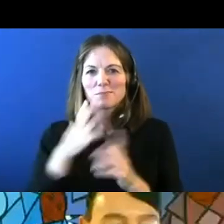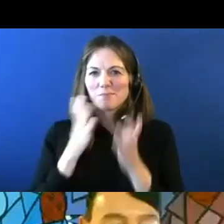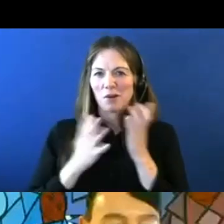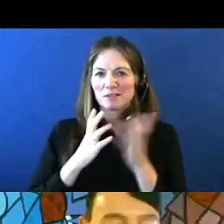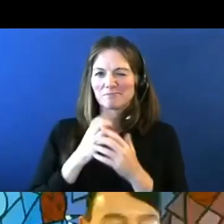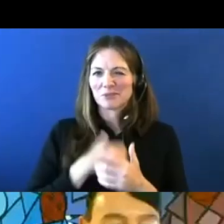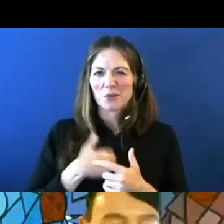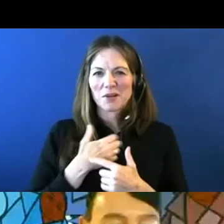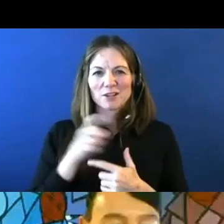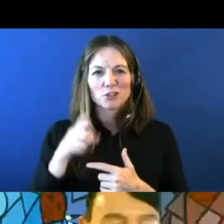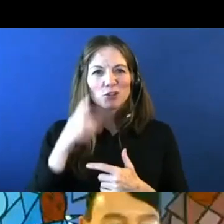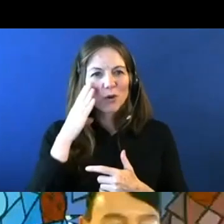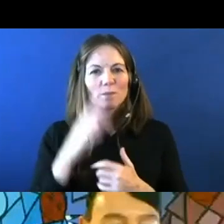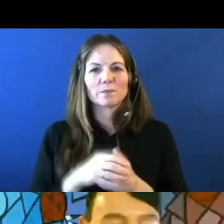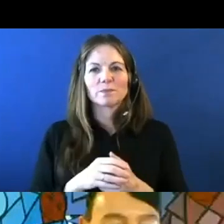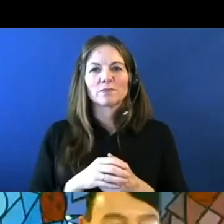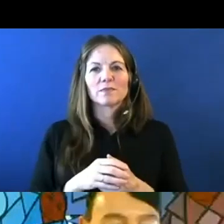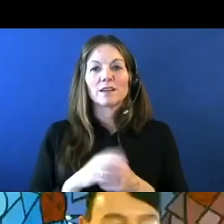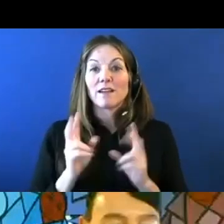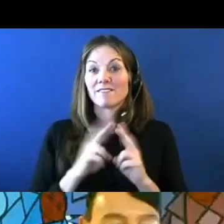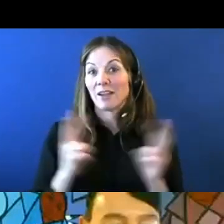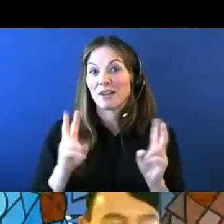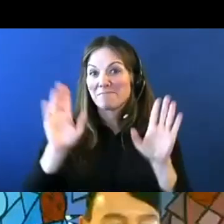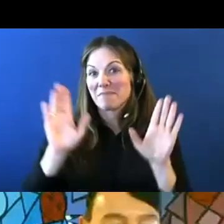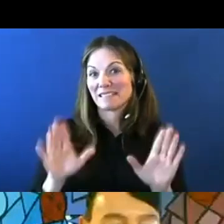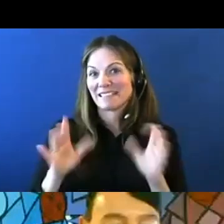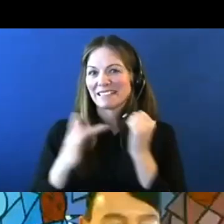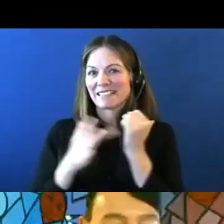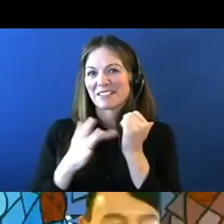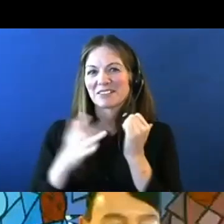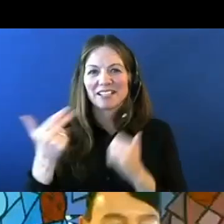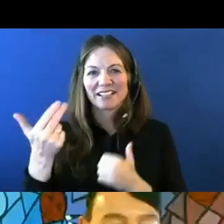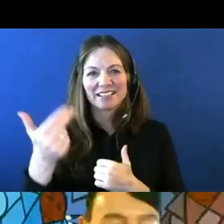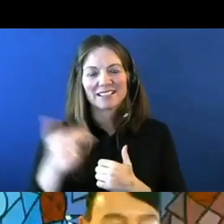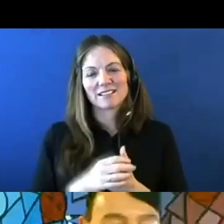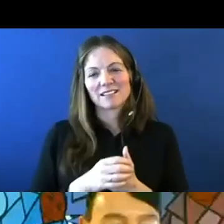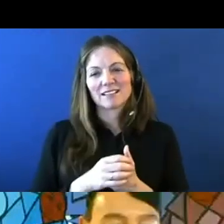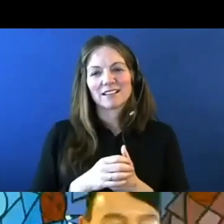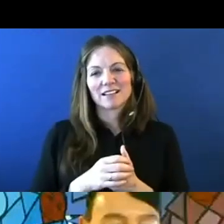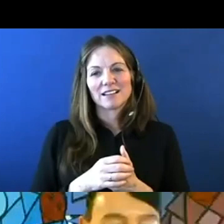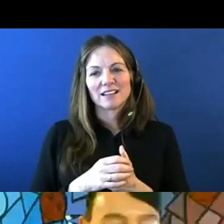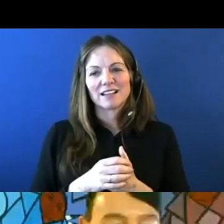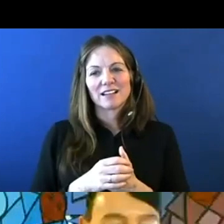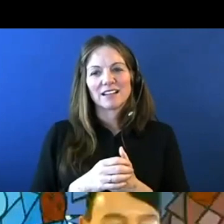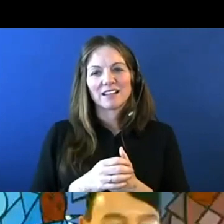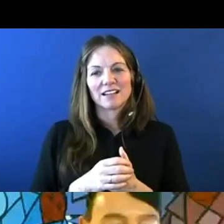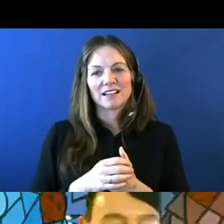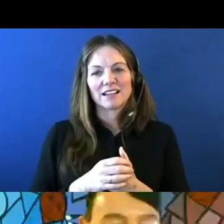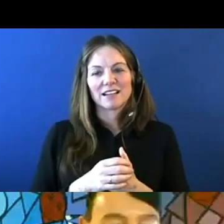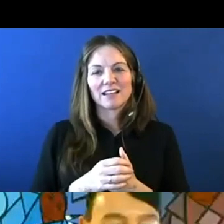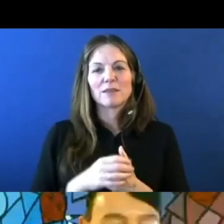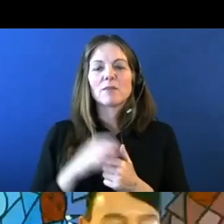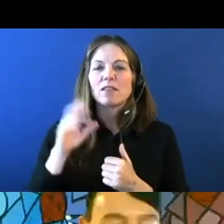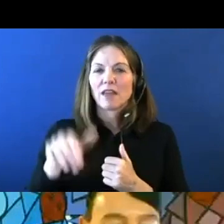embarrassing. Very amazing technology, though, that shows patient data.